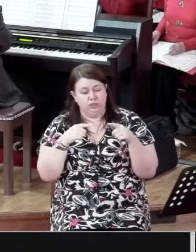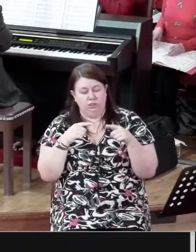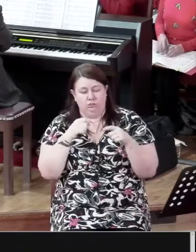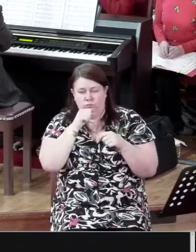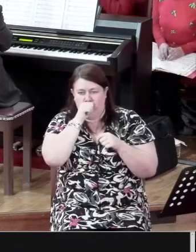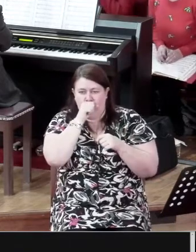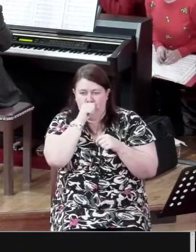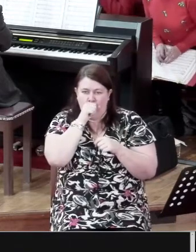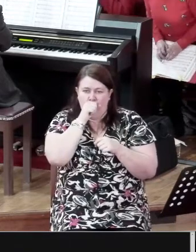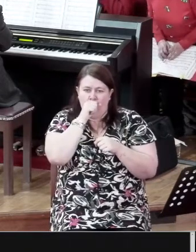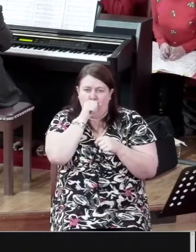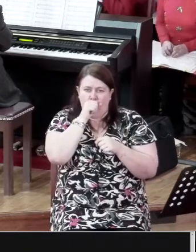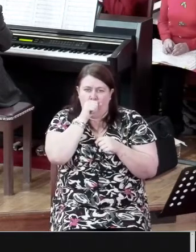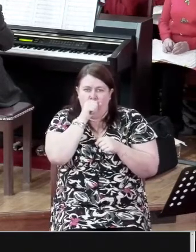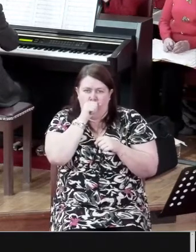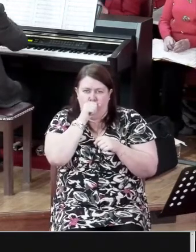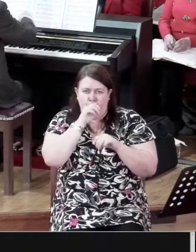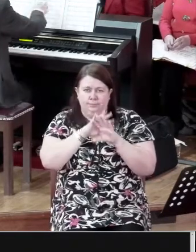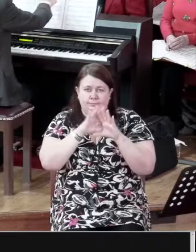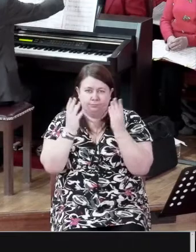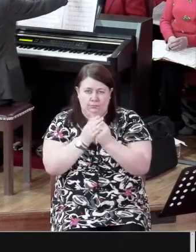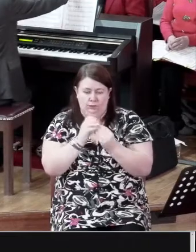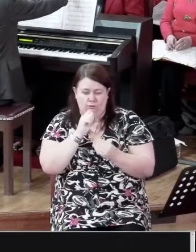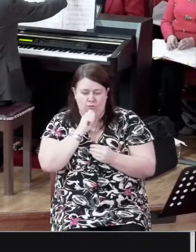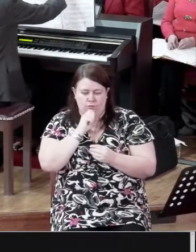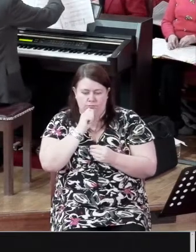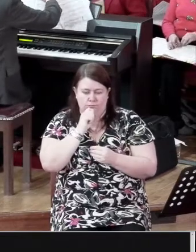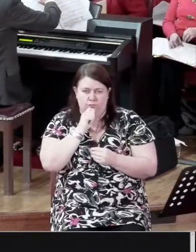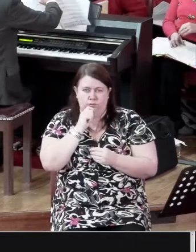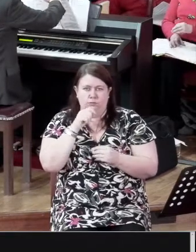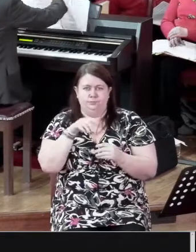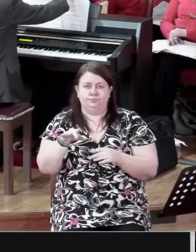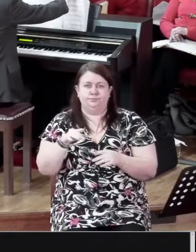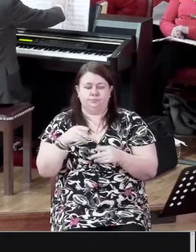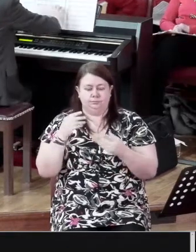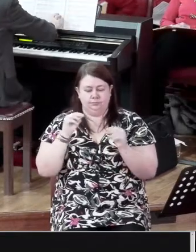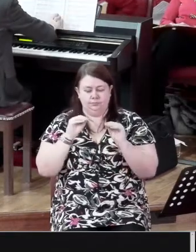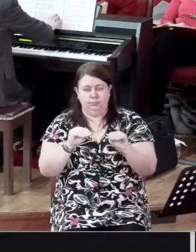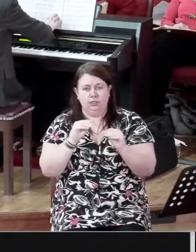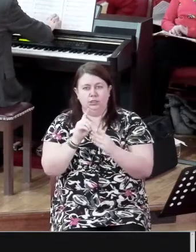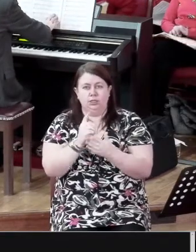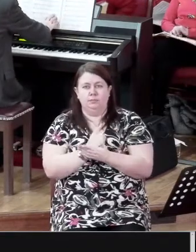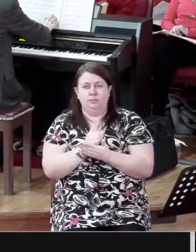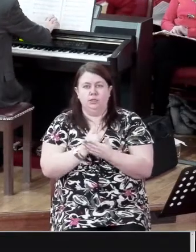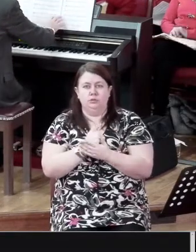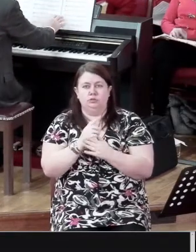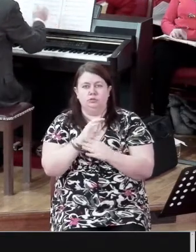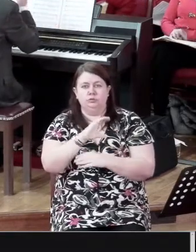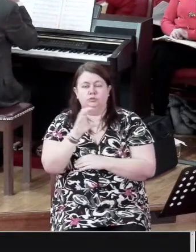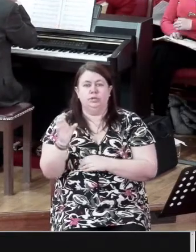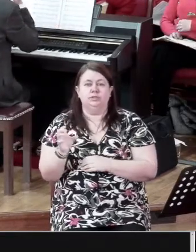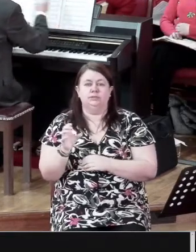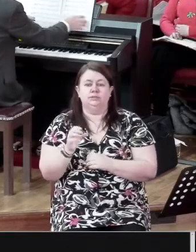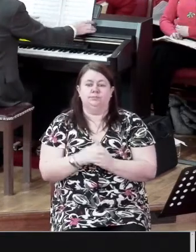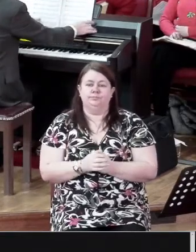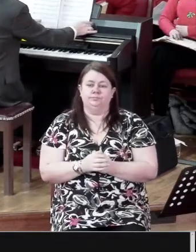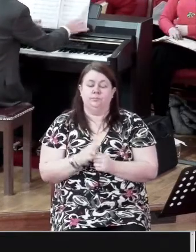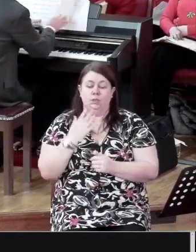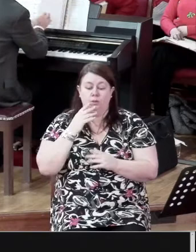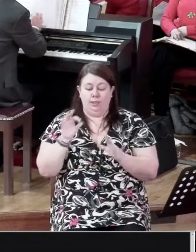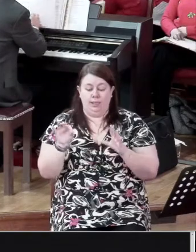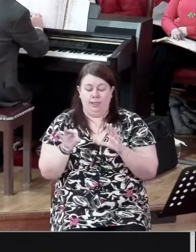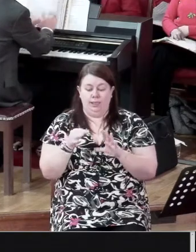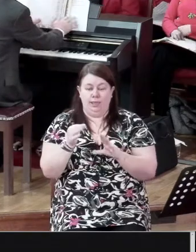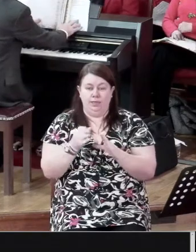leaders, all those who are putting Christ into the lives, letting them know about our Saviour. So as we light the third